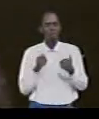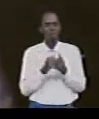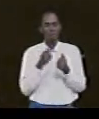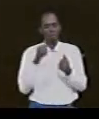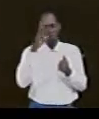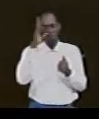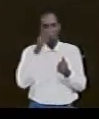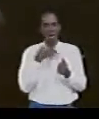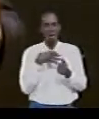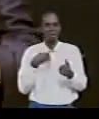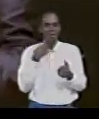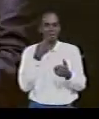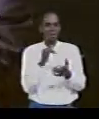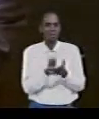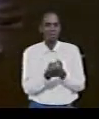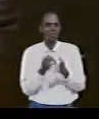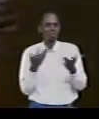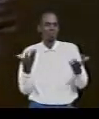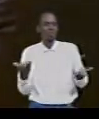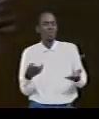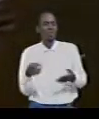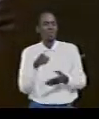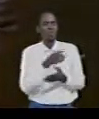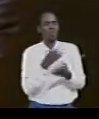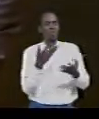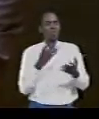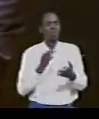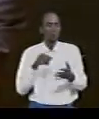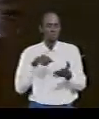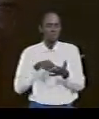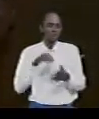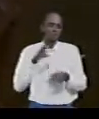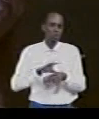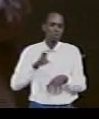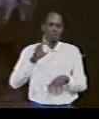that? Does he want deeper life to go back to